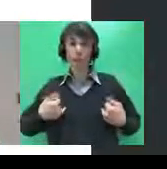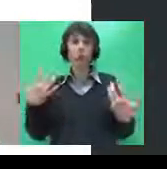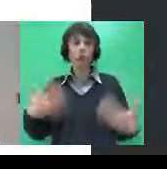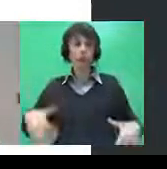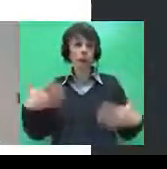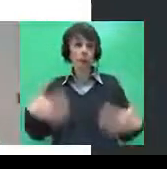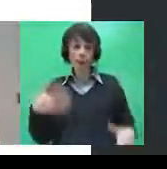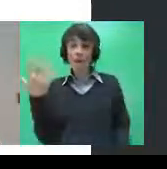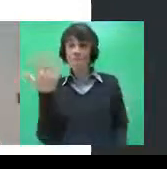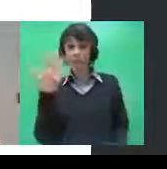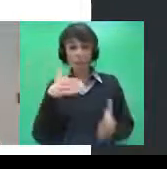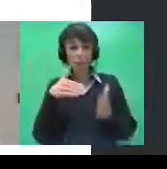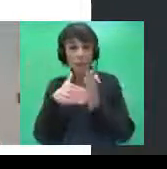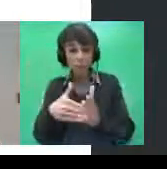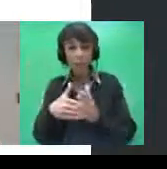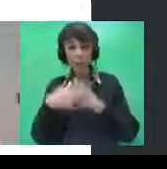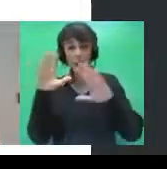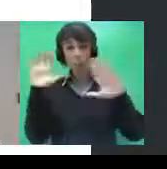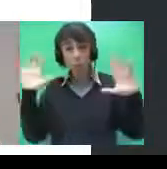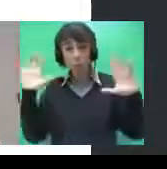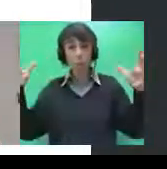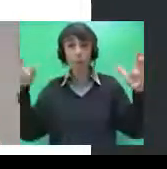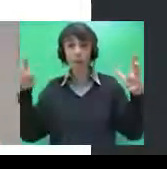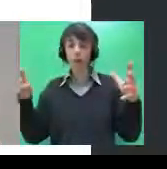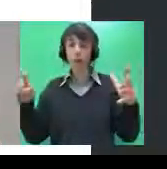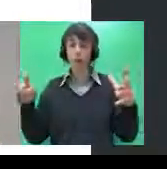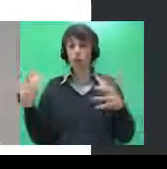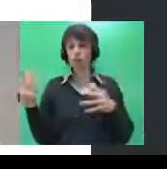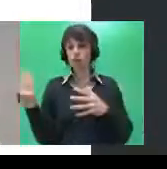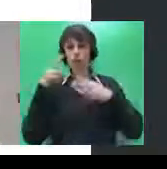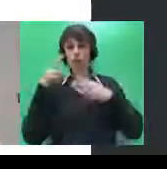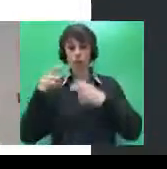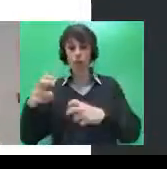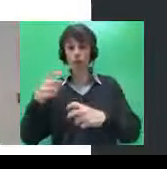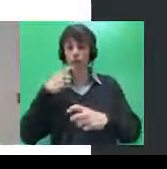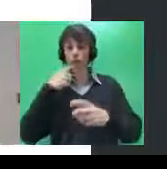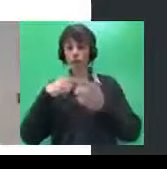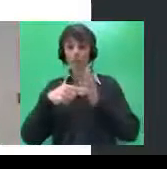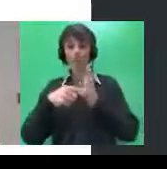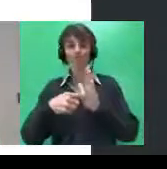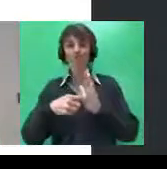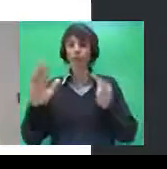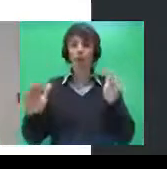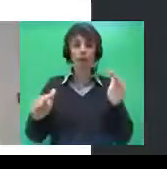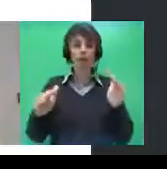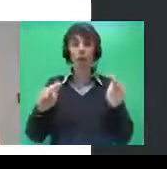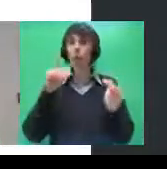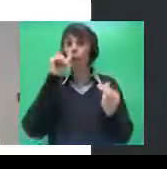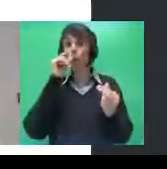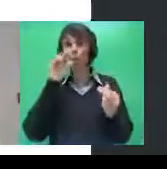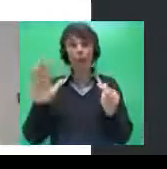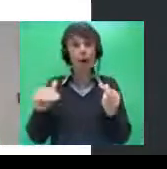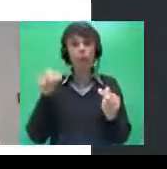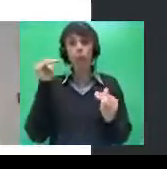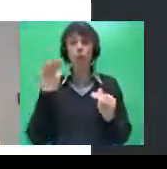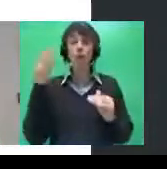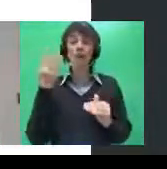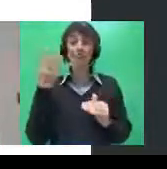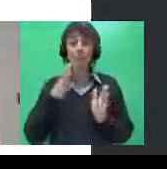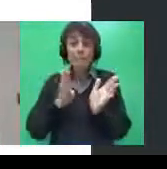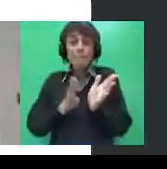rising. And actually some of the latest research from the Richmond Group of Charities suggests that's as high as 19 million people living with at least one long-term health